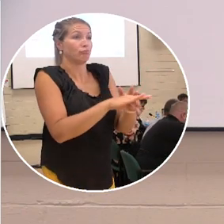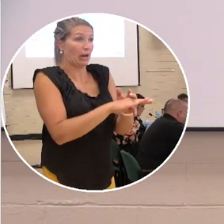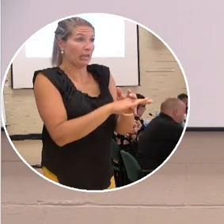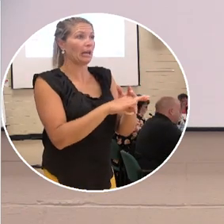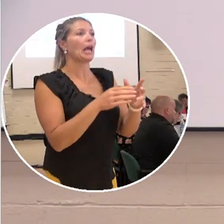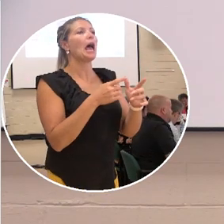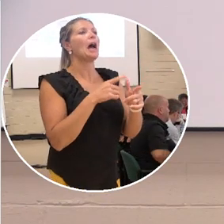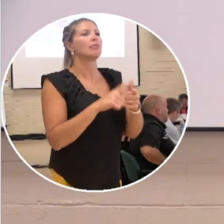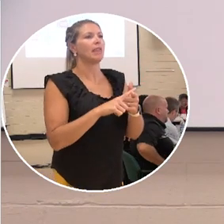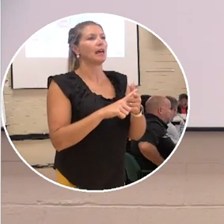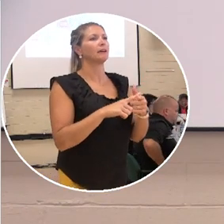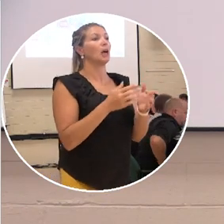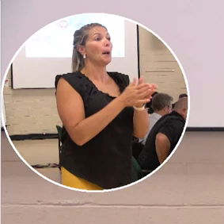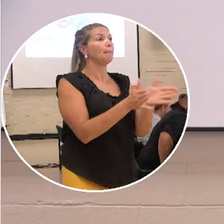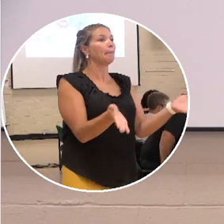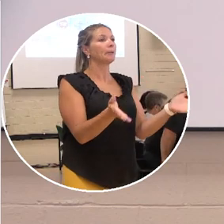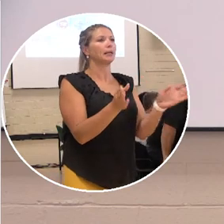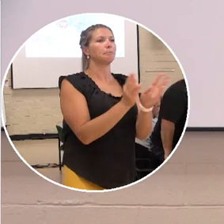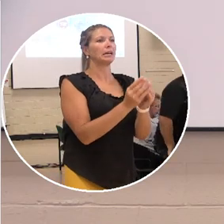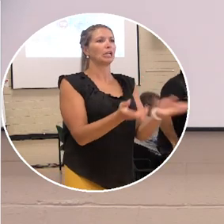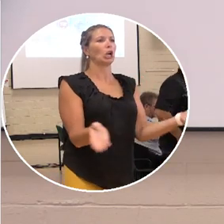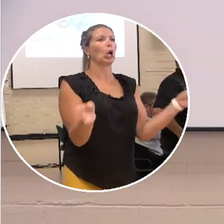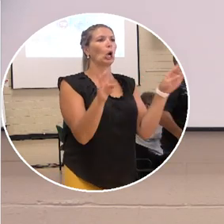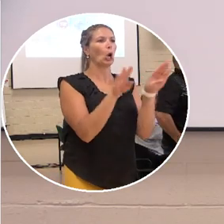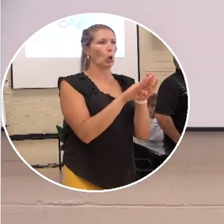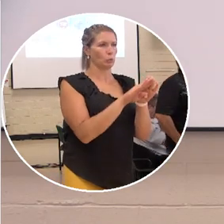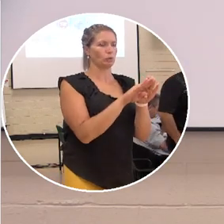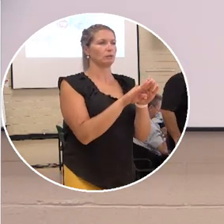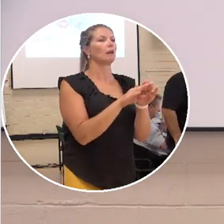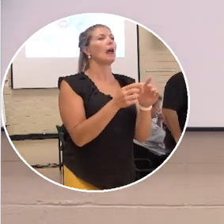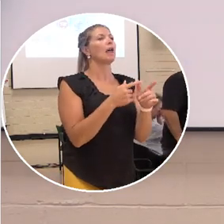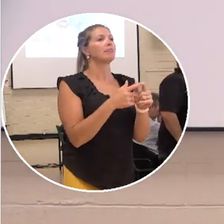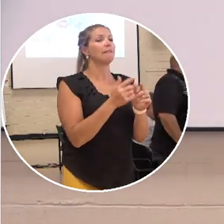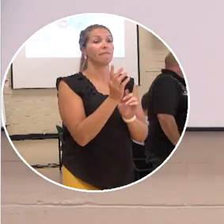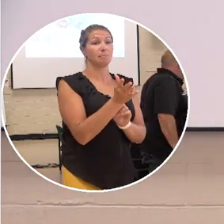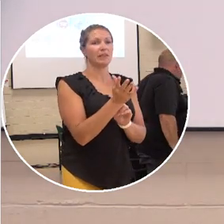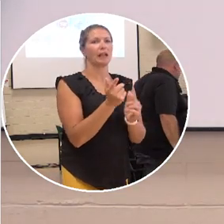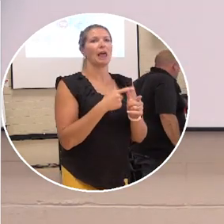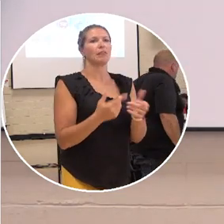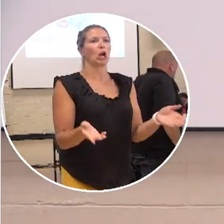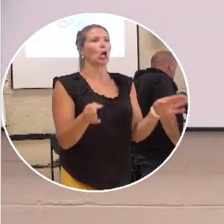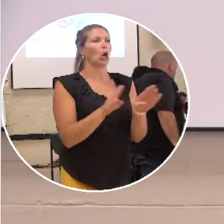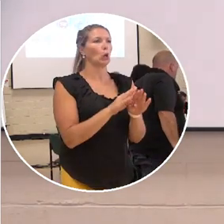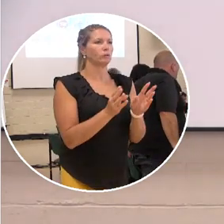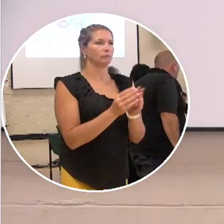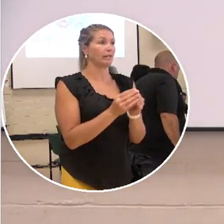the transition from open to closed. Thank you. And